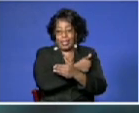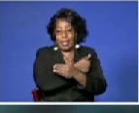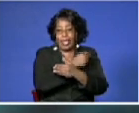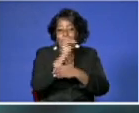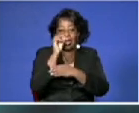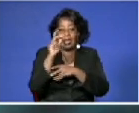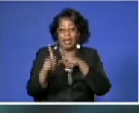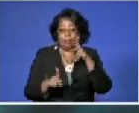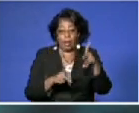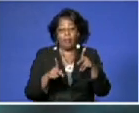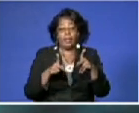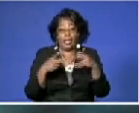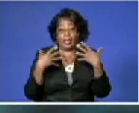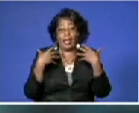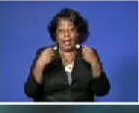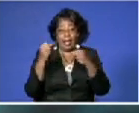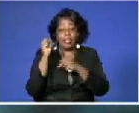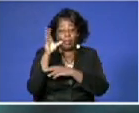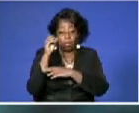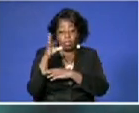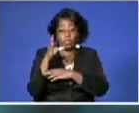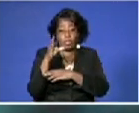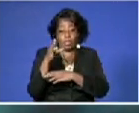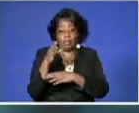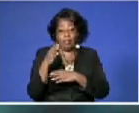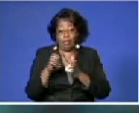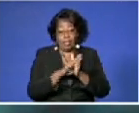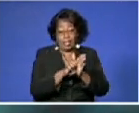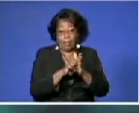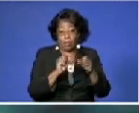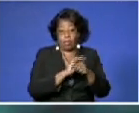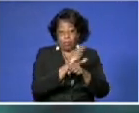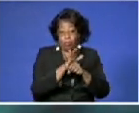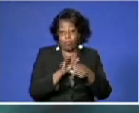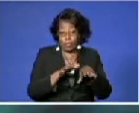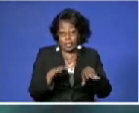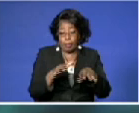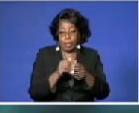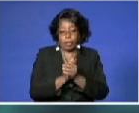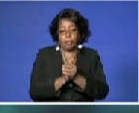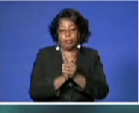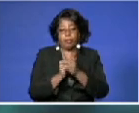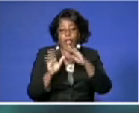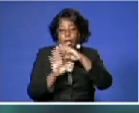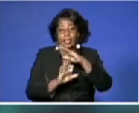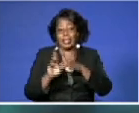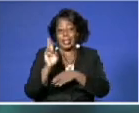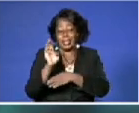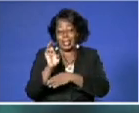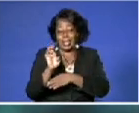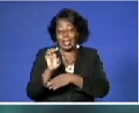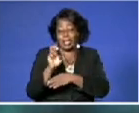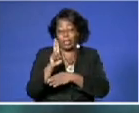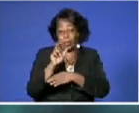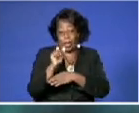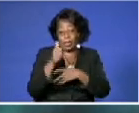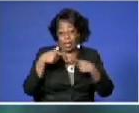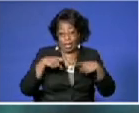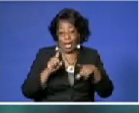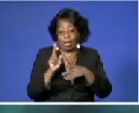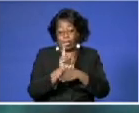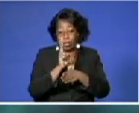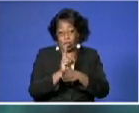health emergencies, such as the current COVID-19 pandemic. Under an EUA, the FDA says it may allow the use